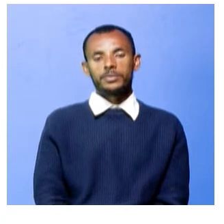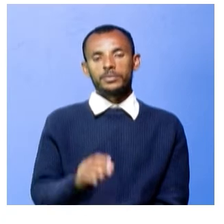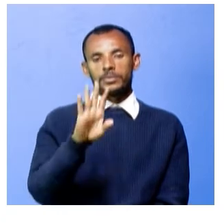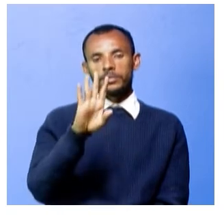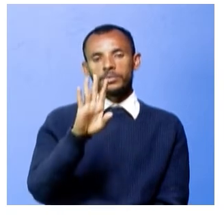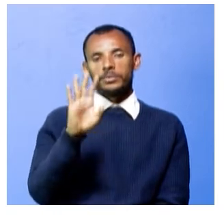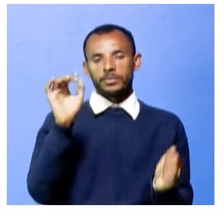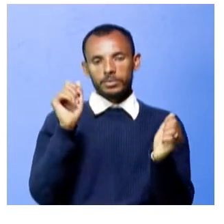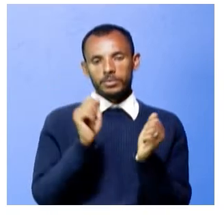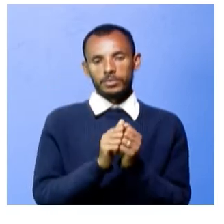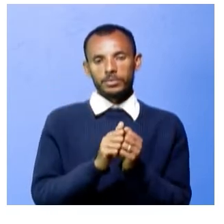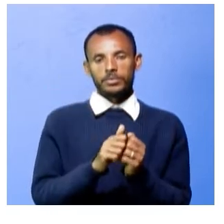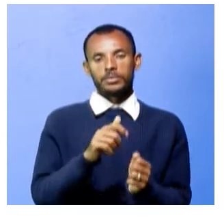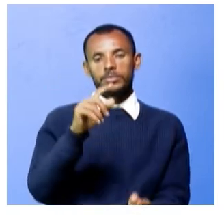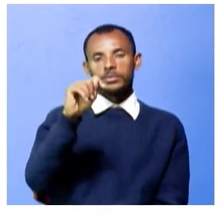B, bull's